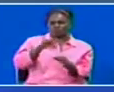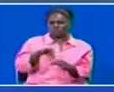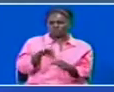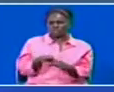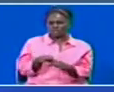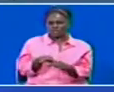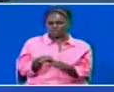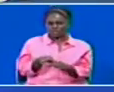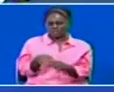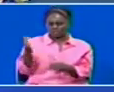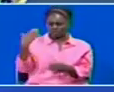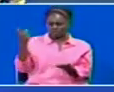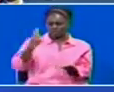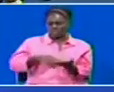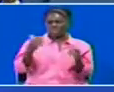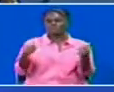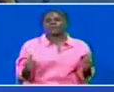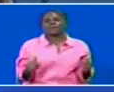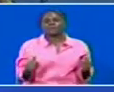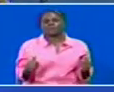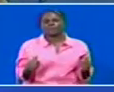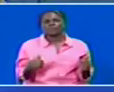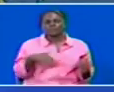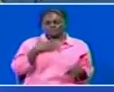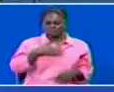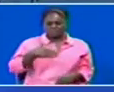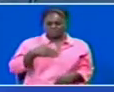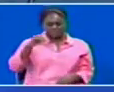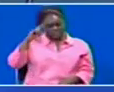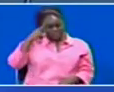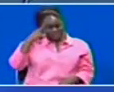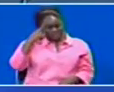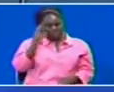if you had not done so previously? Please weigh in on this discussion. The